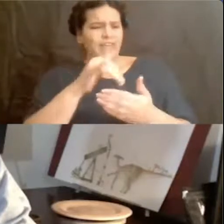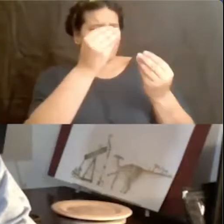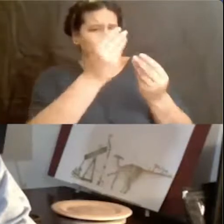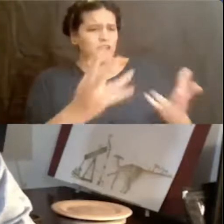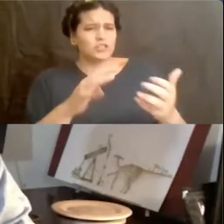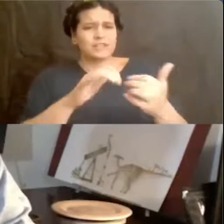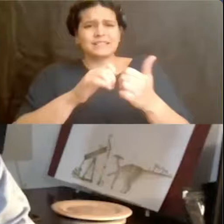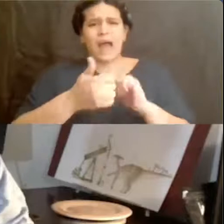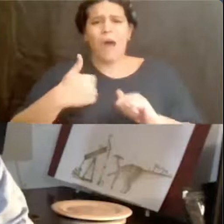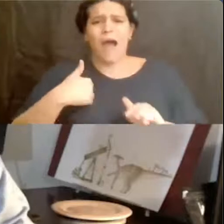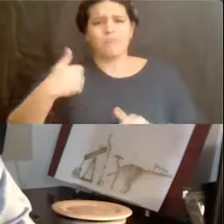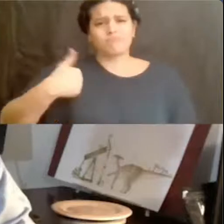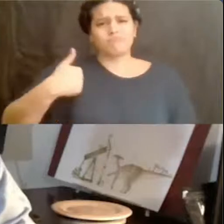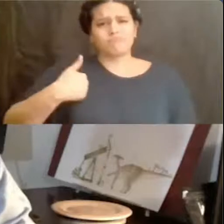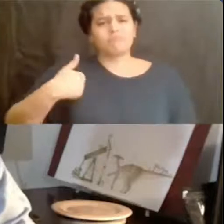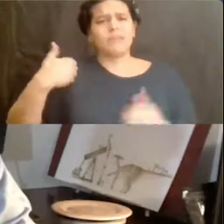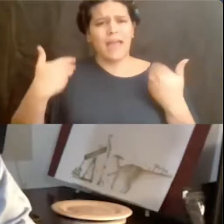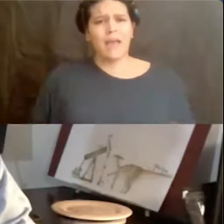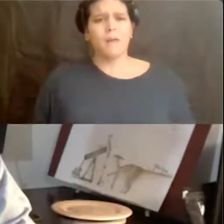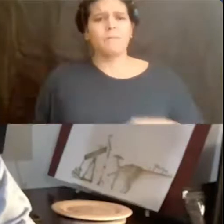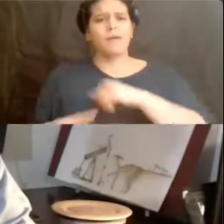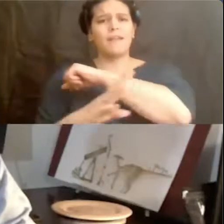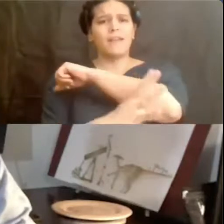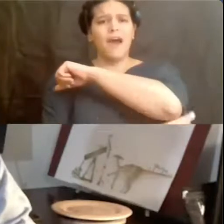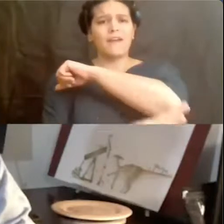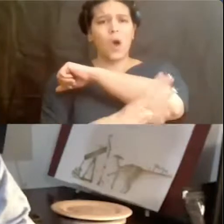Navajo. That all makes me Navajo.